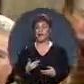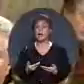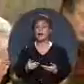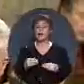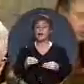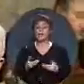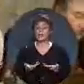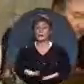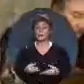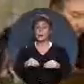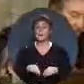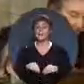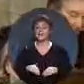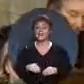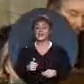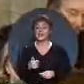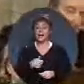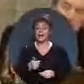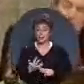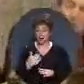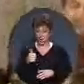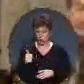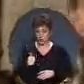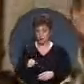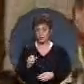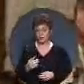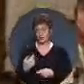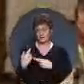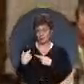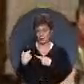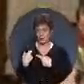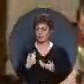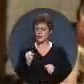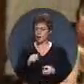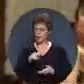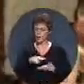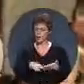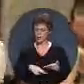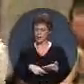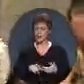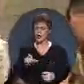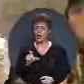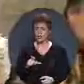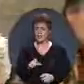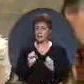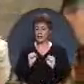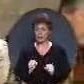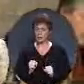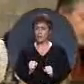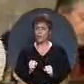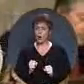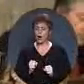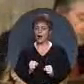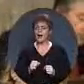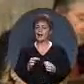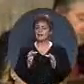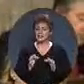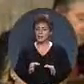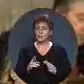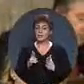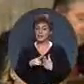the current Federal Minister of Transport was there. And the document says Quebec must be able to determine